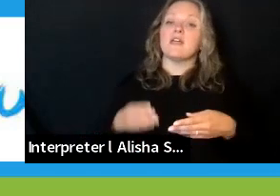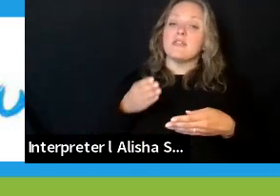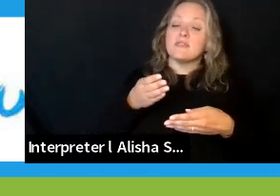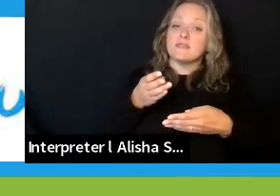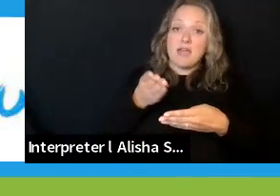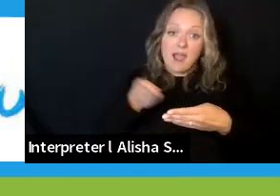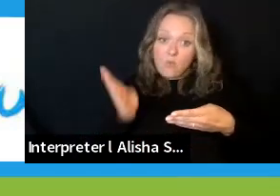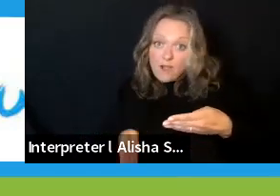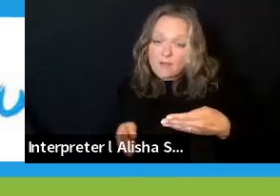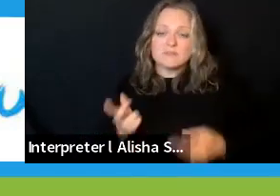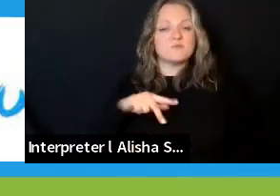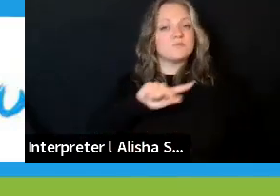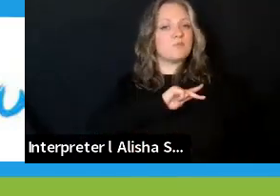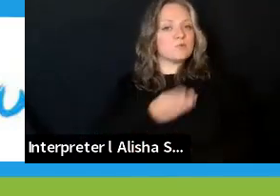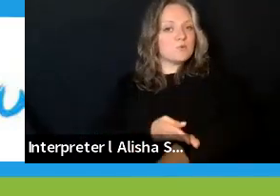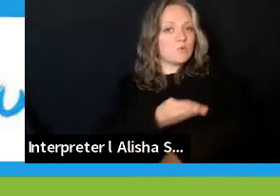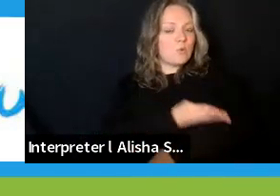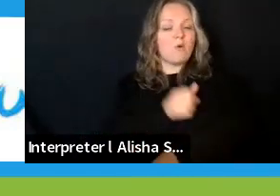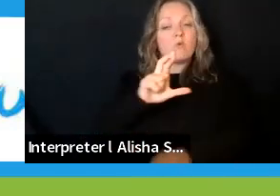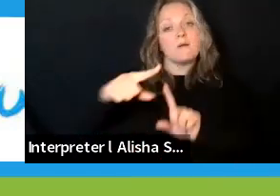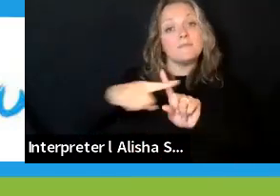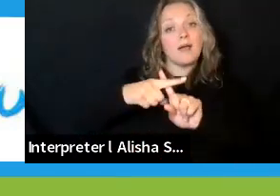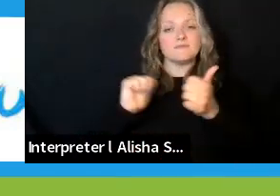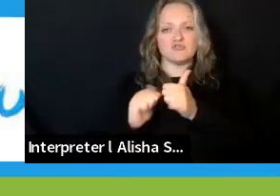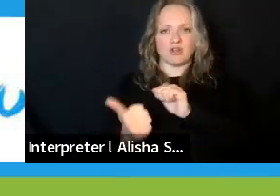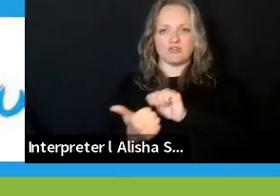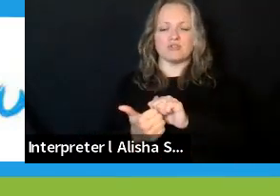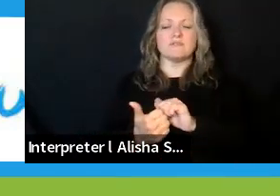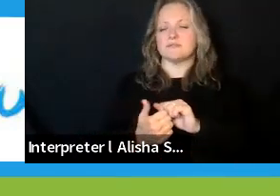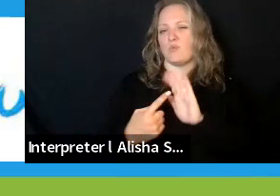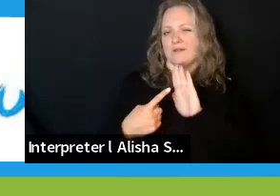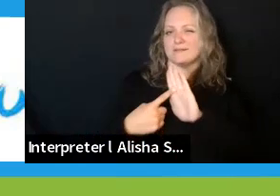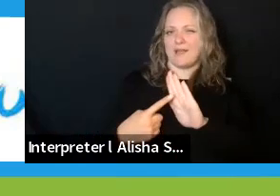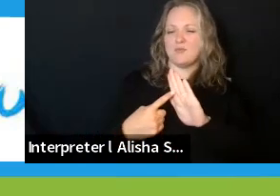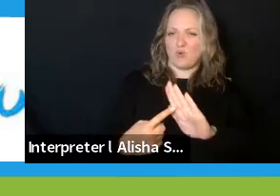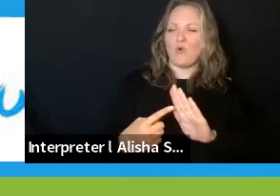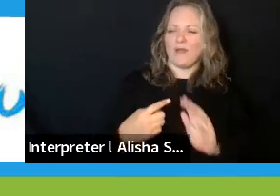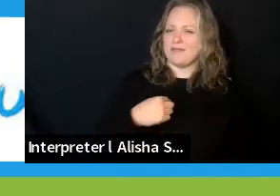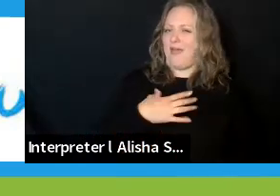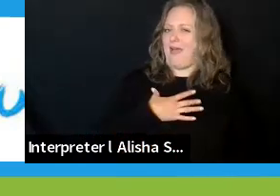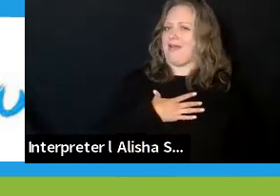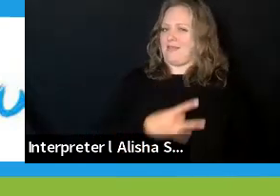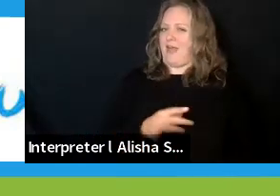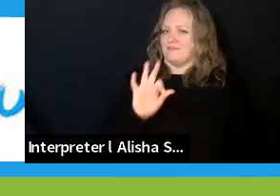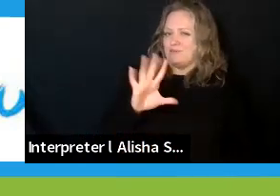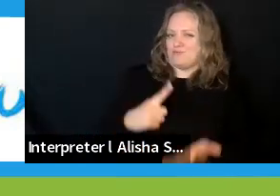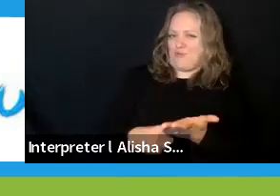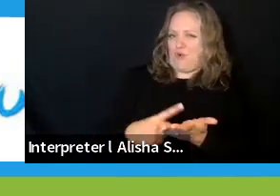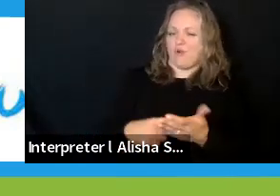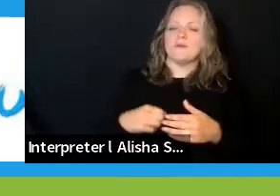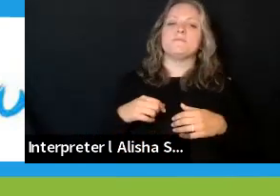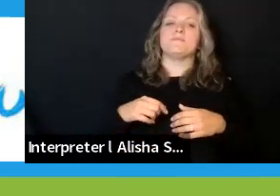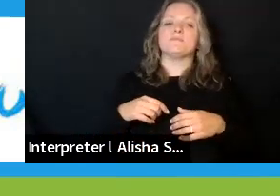growth or positive change. An example that I really like to talk about here is just